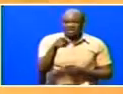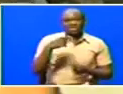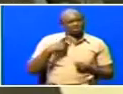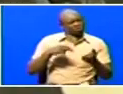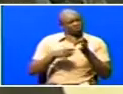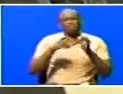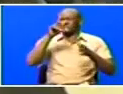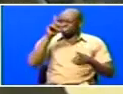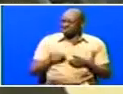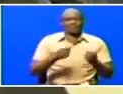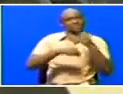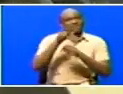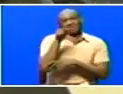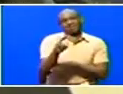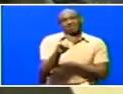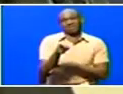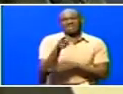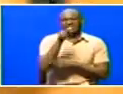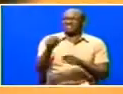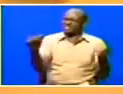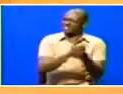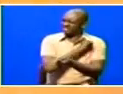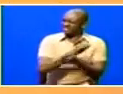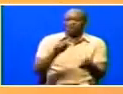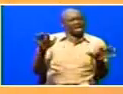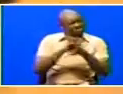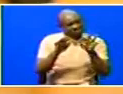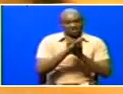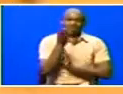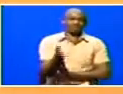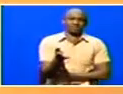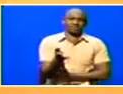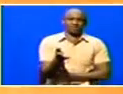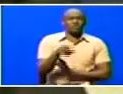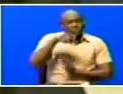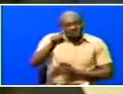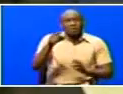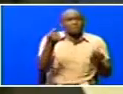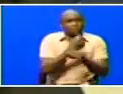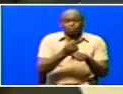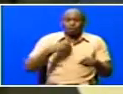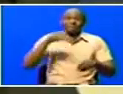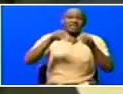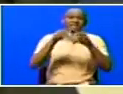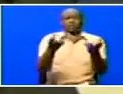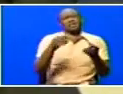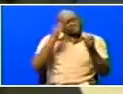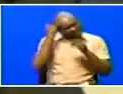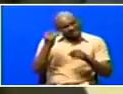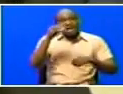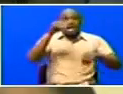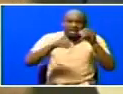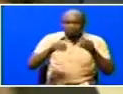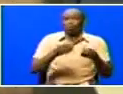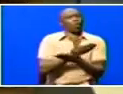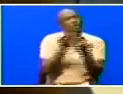charade. This is a disaster. You do not just hold an election for the sake of